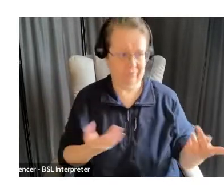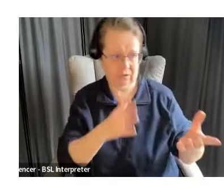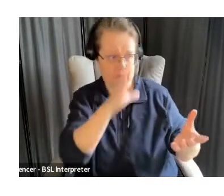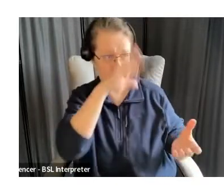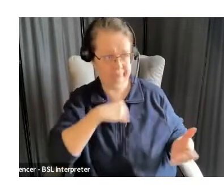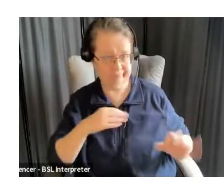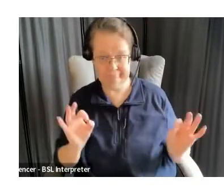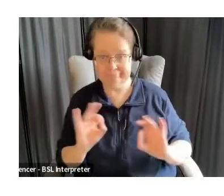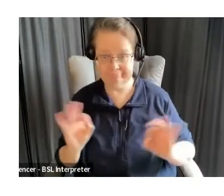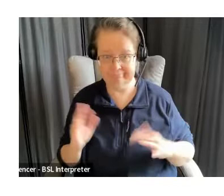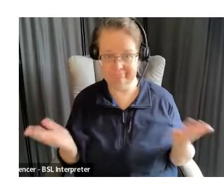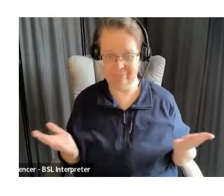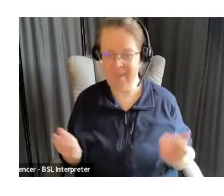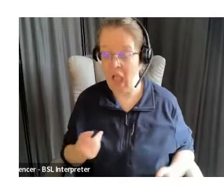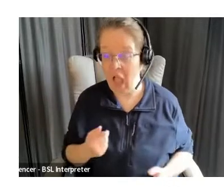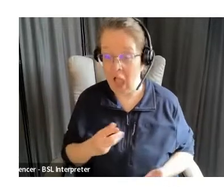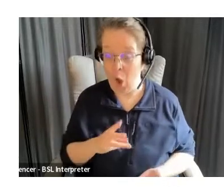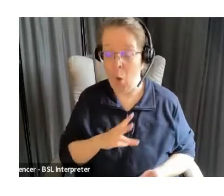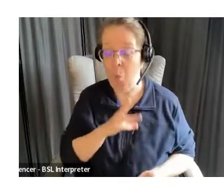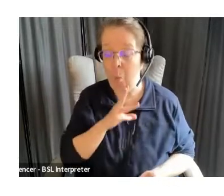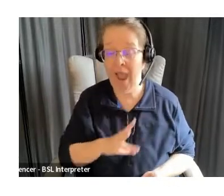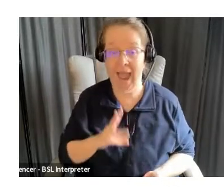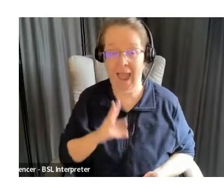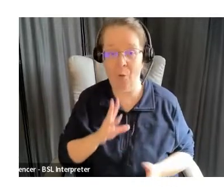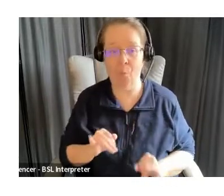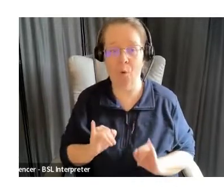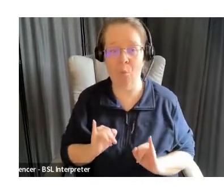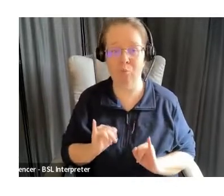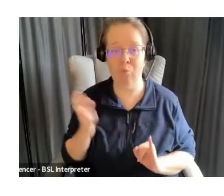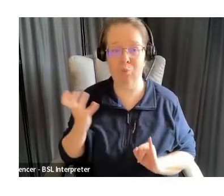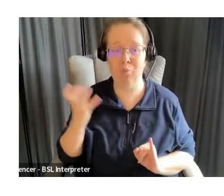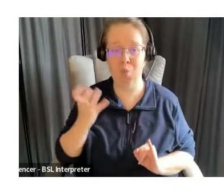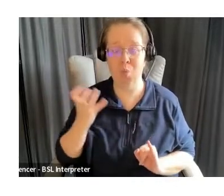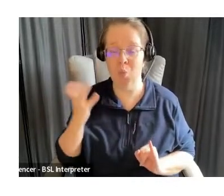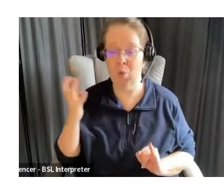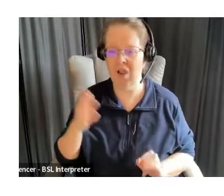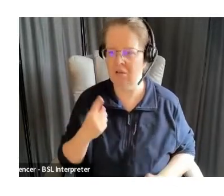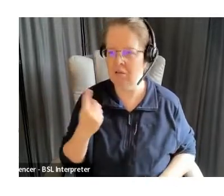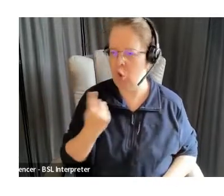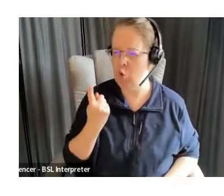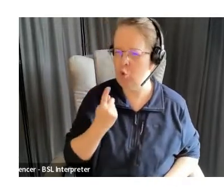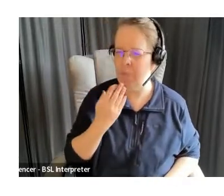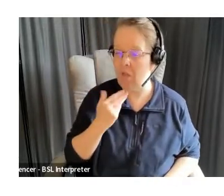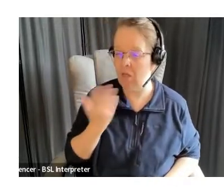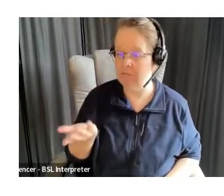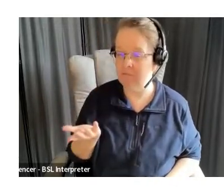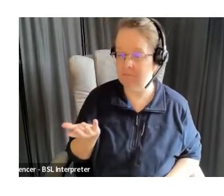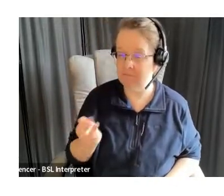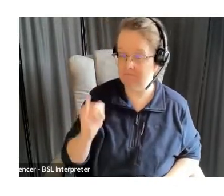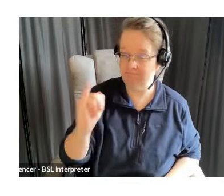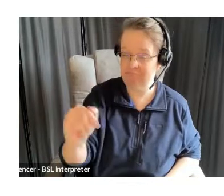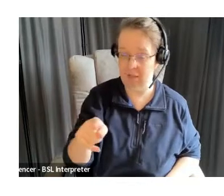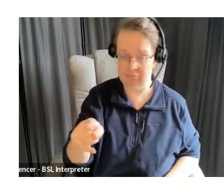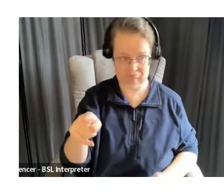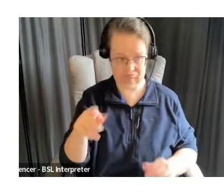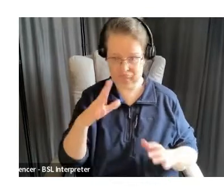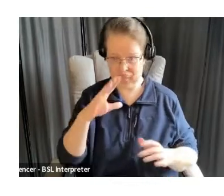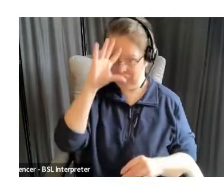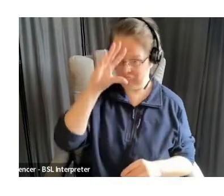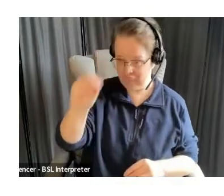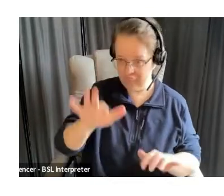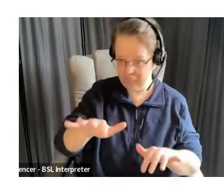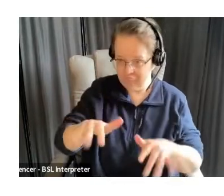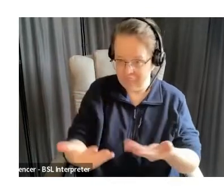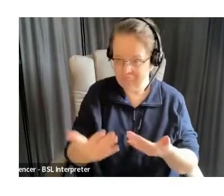Wow. I'm just sort of wondering, Catherine, then, who's at fault here? If you weren't advised that you needed